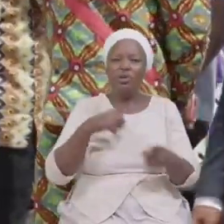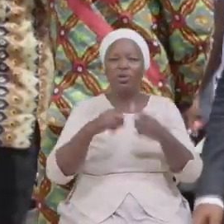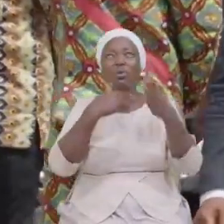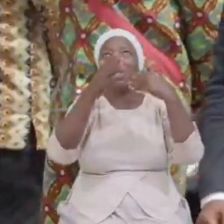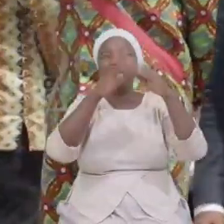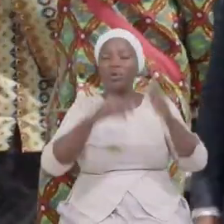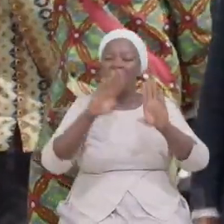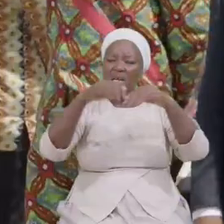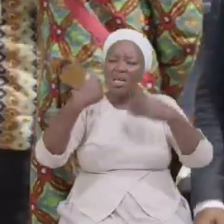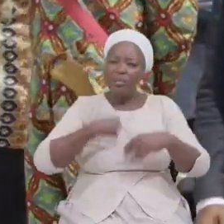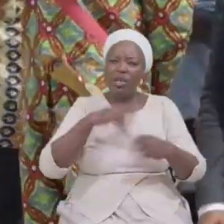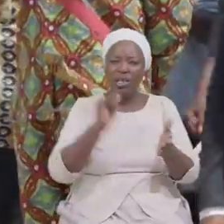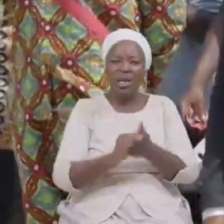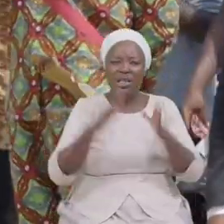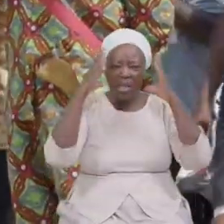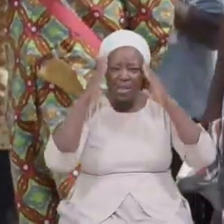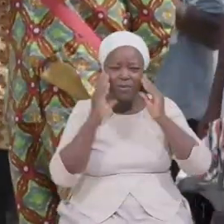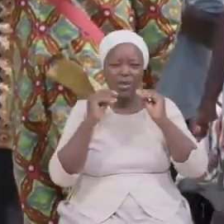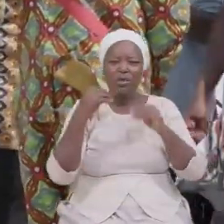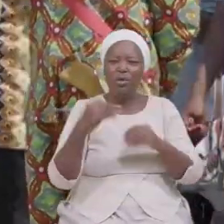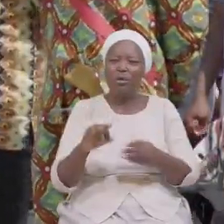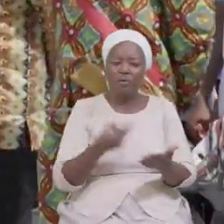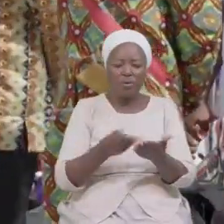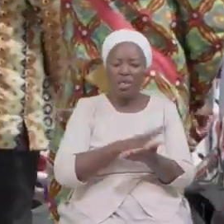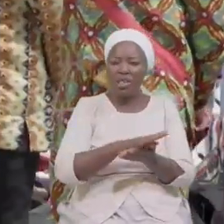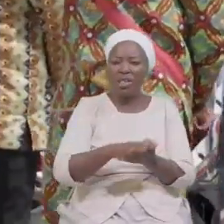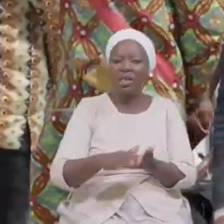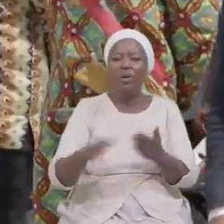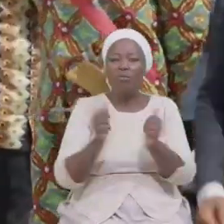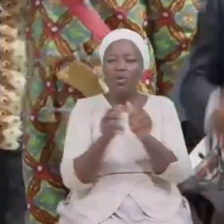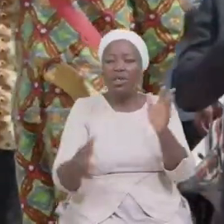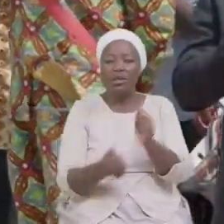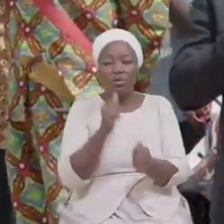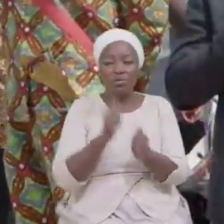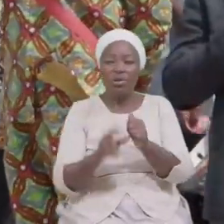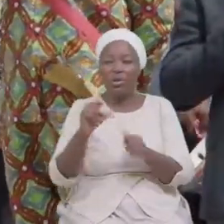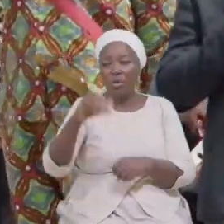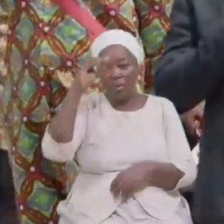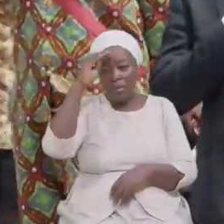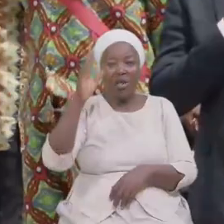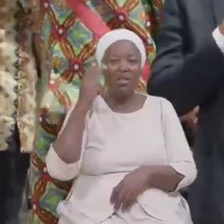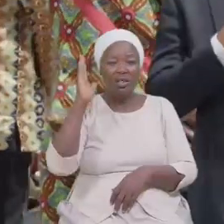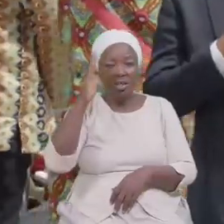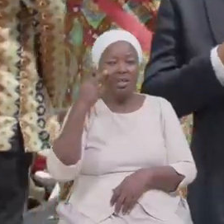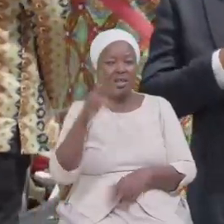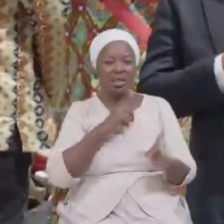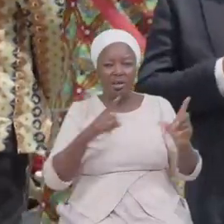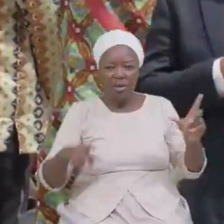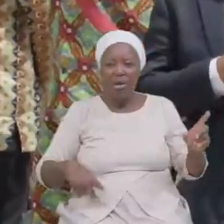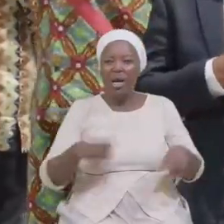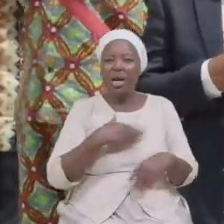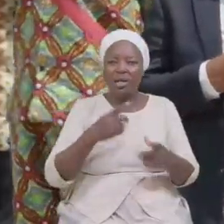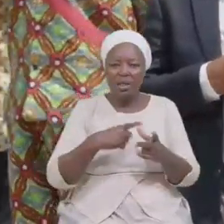me that experience of holiness without which no man shall see the Lord. And then he has